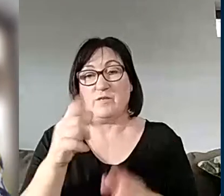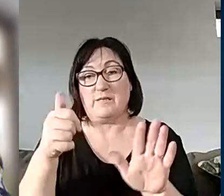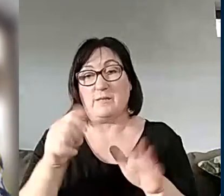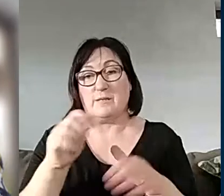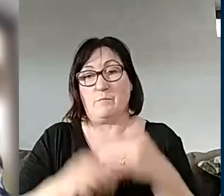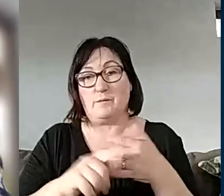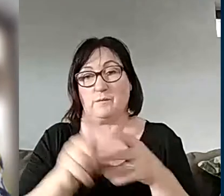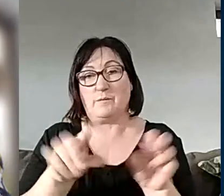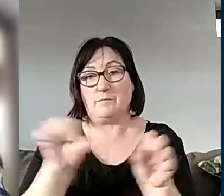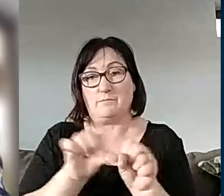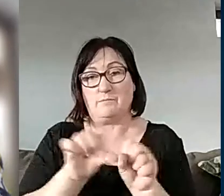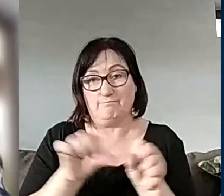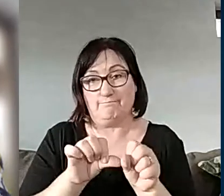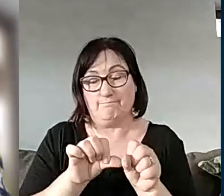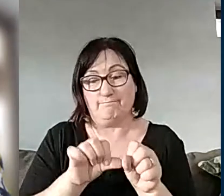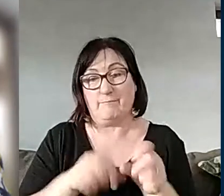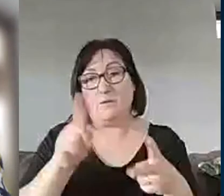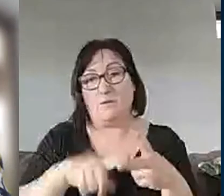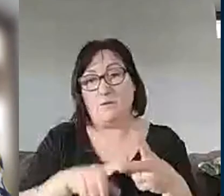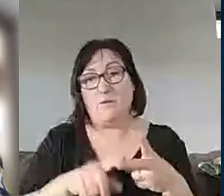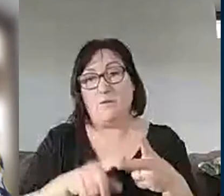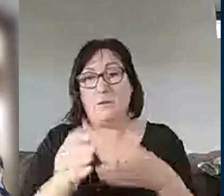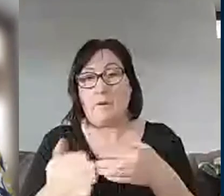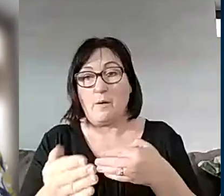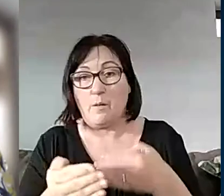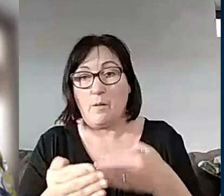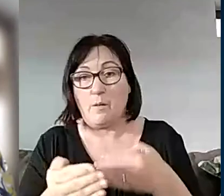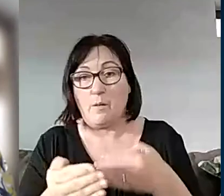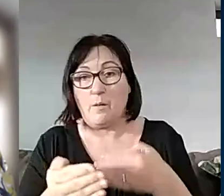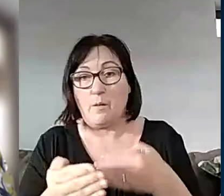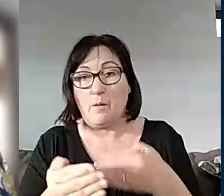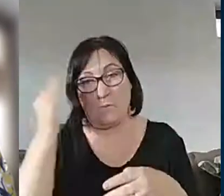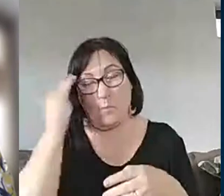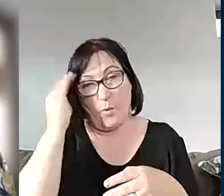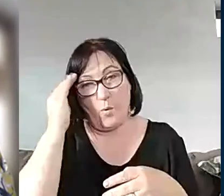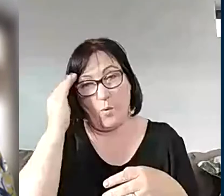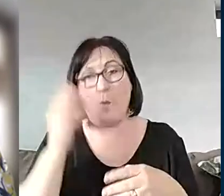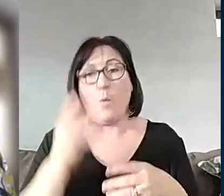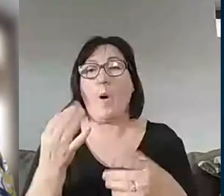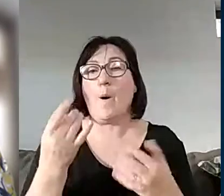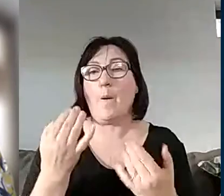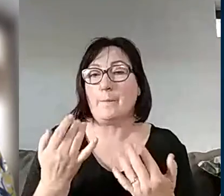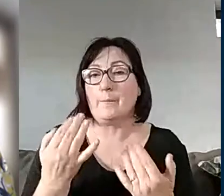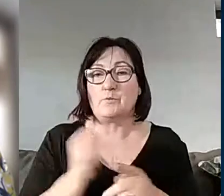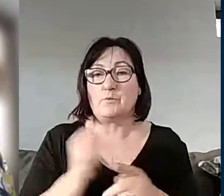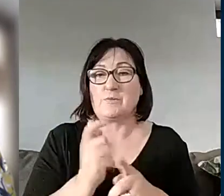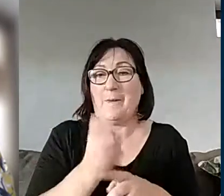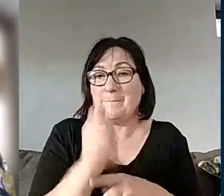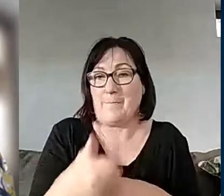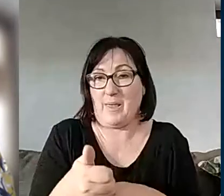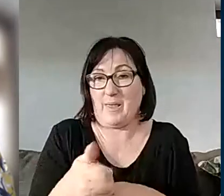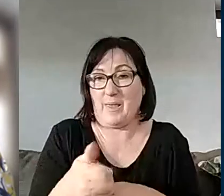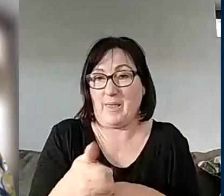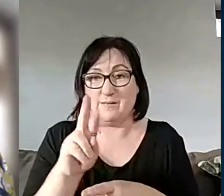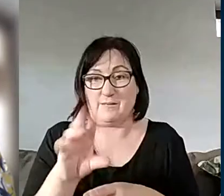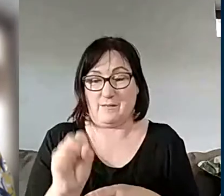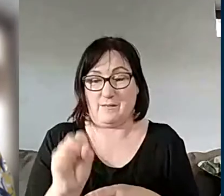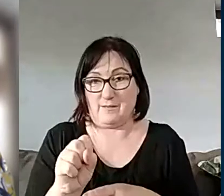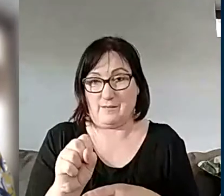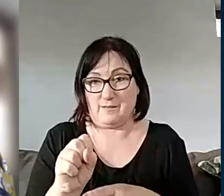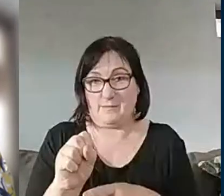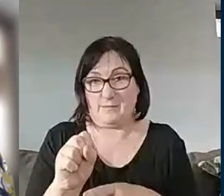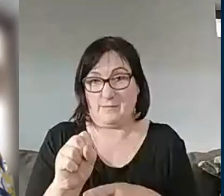to get more information than how much your final declaration will be like. So that second submission that you make then allows